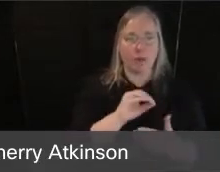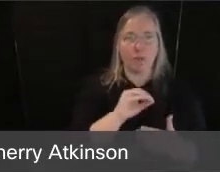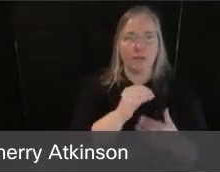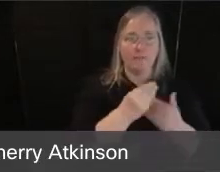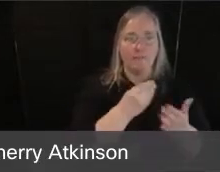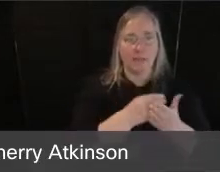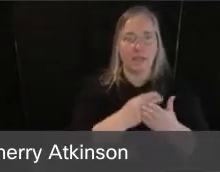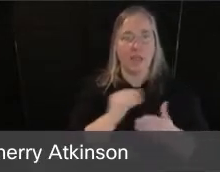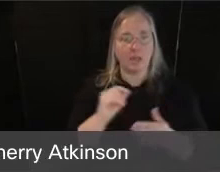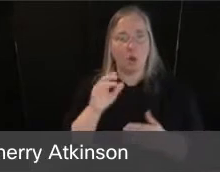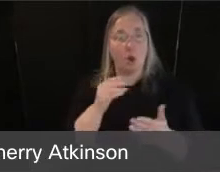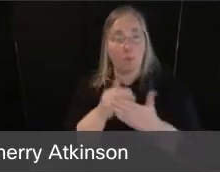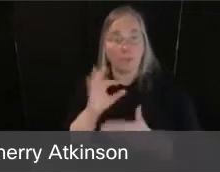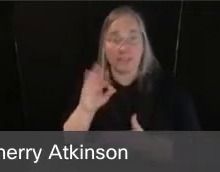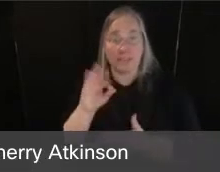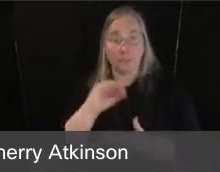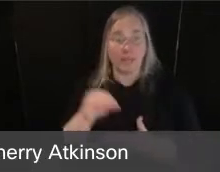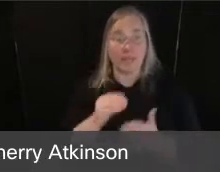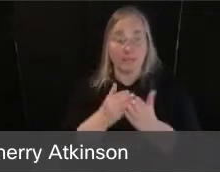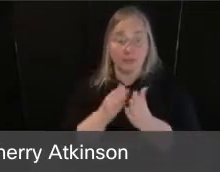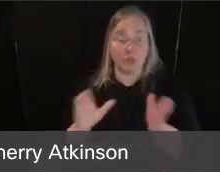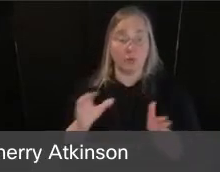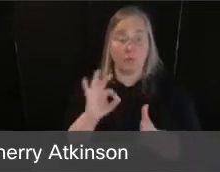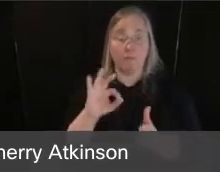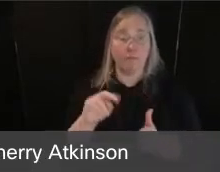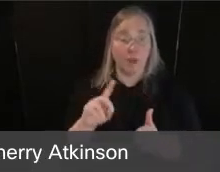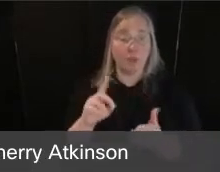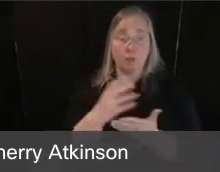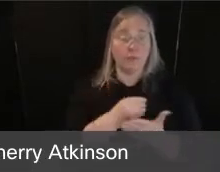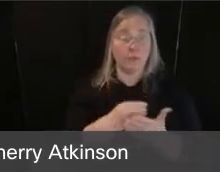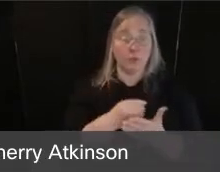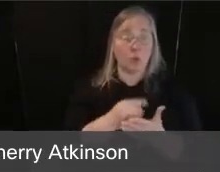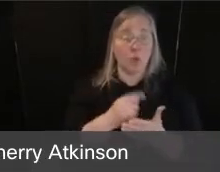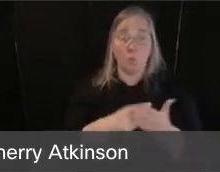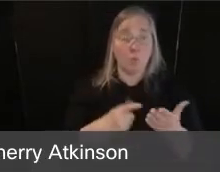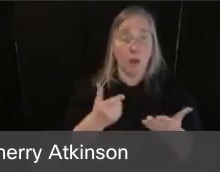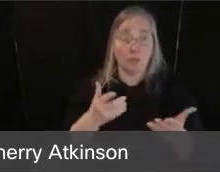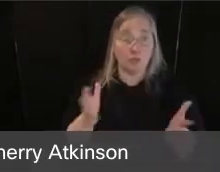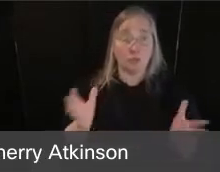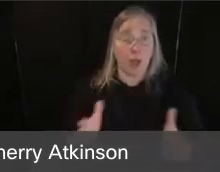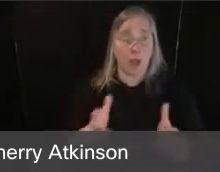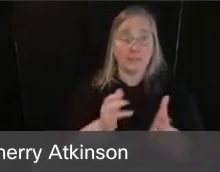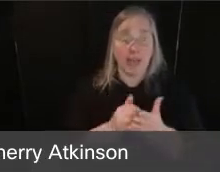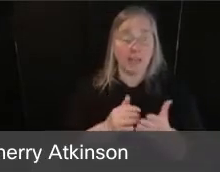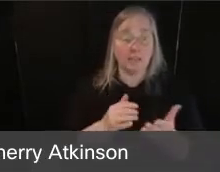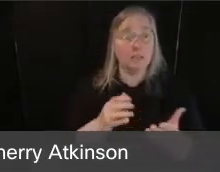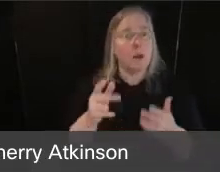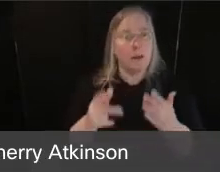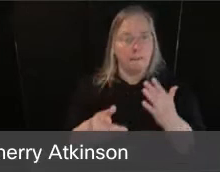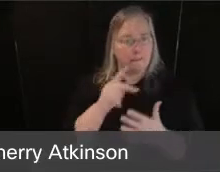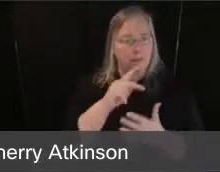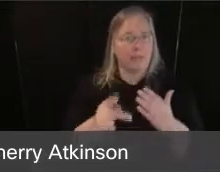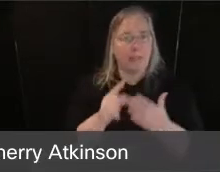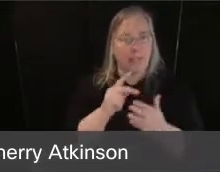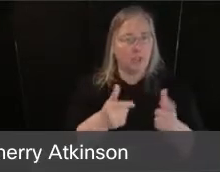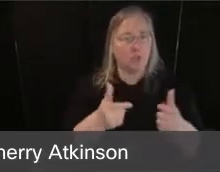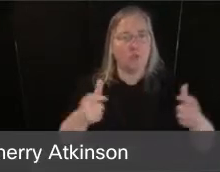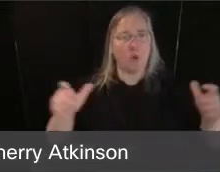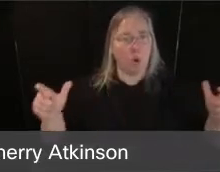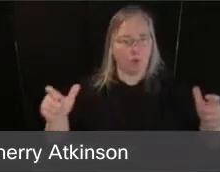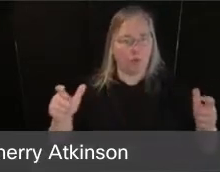fund revenues. So what drives these revenue sources? Population growth. So population growth drives